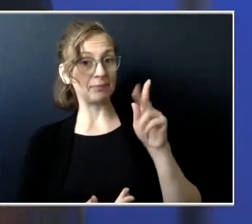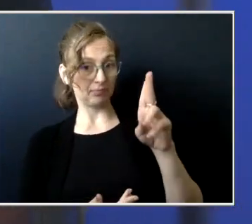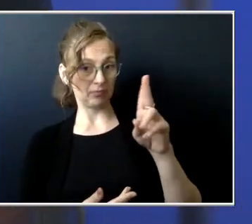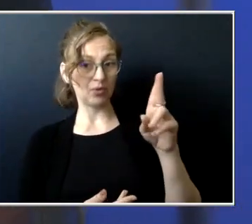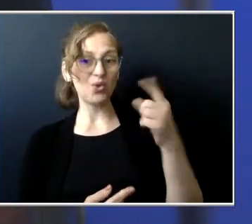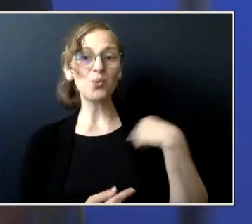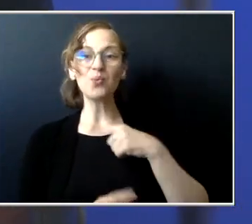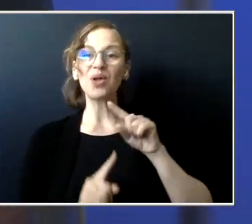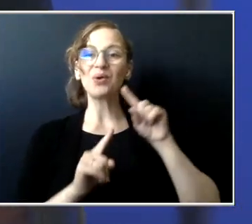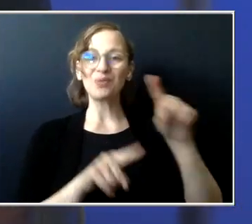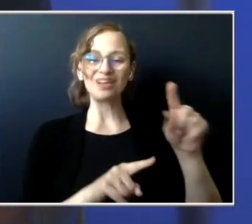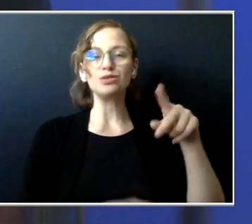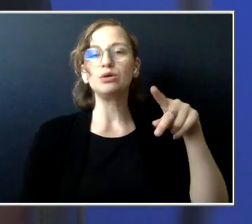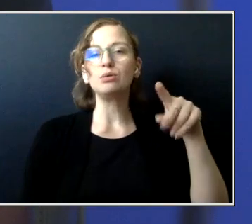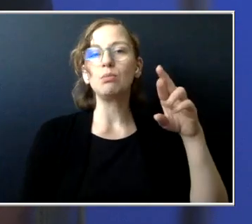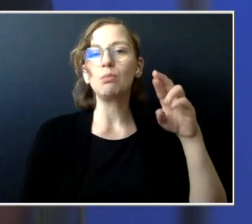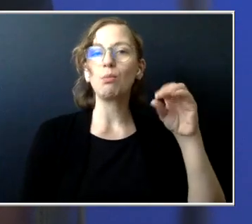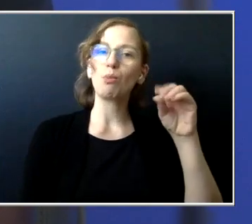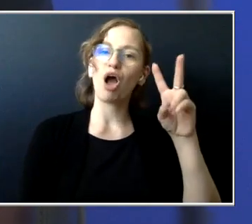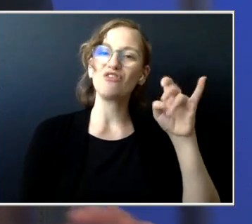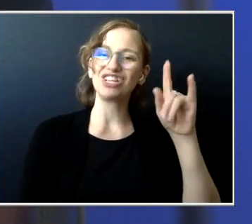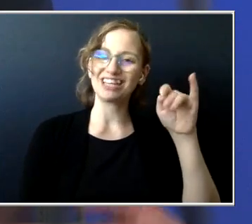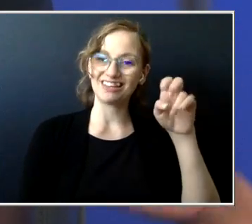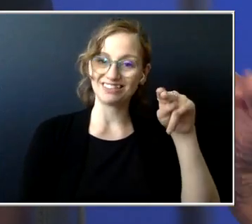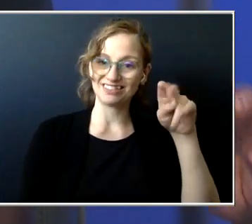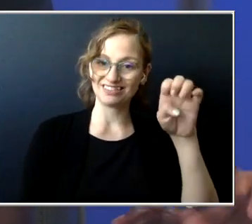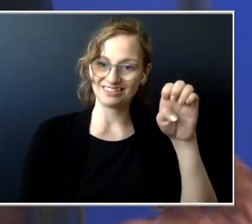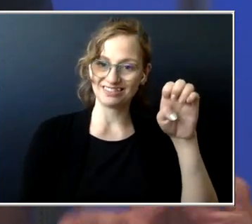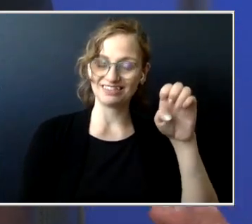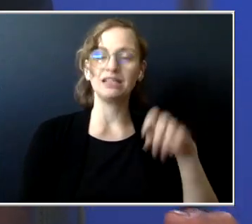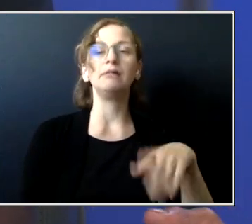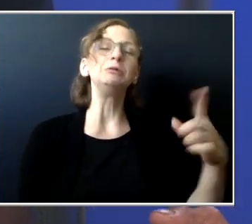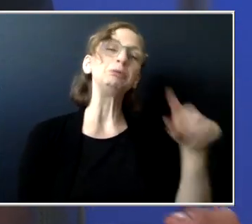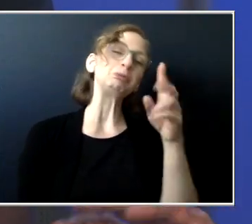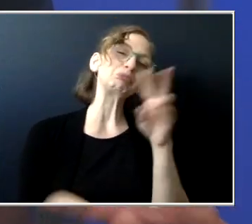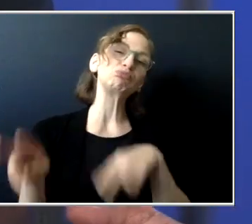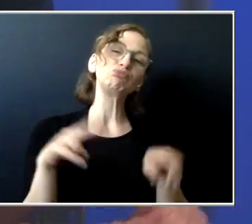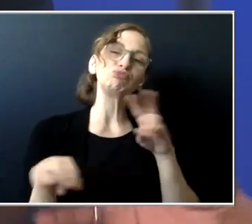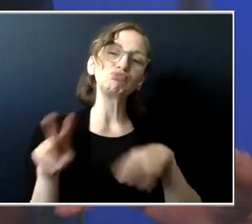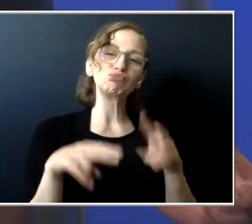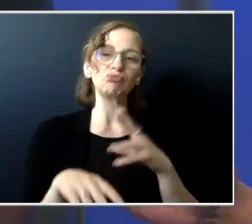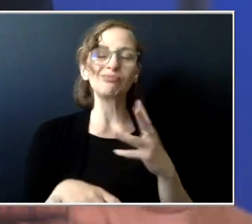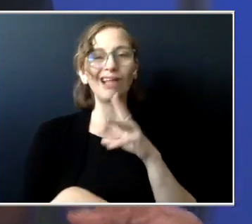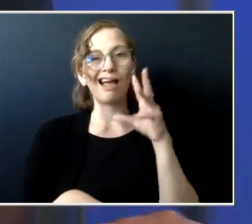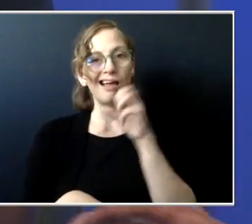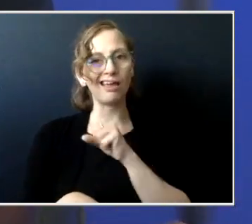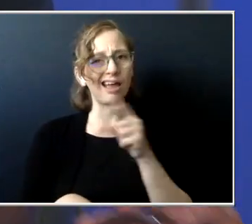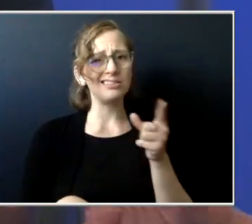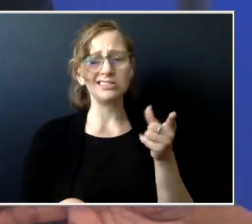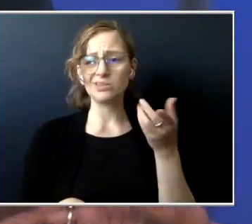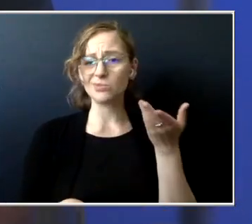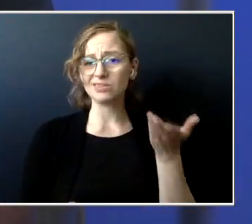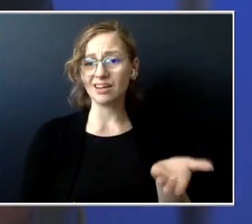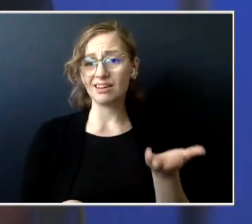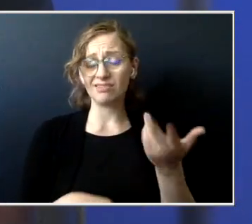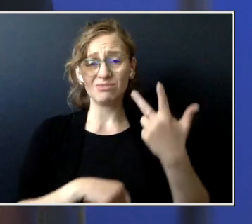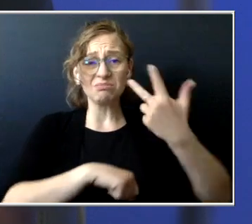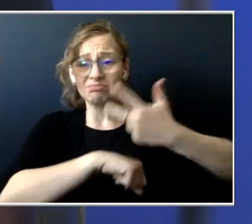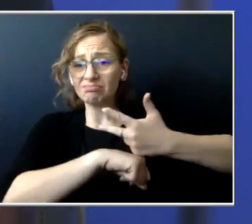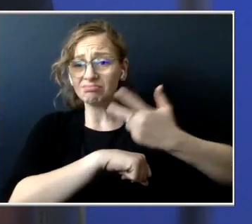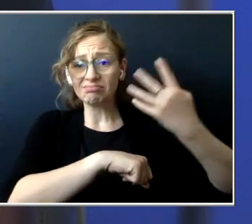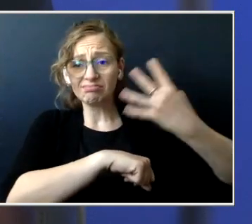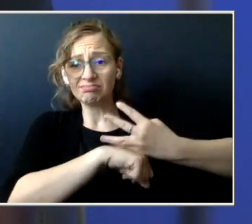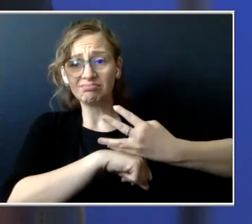to Providence. Mm-hmm. And, you know, they checked him, and I guess he was there for maybe 3 or 4 days. Wasn't really much they could